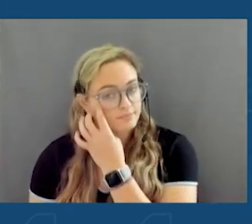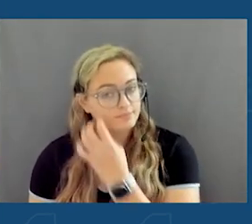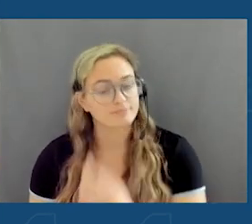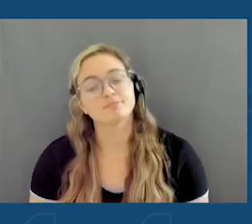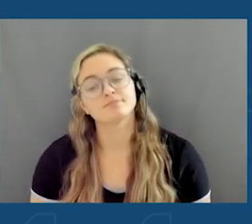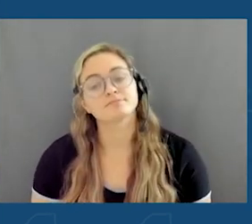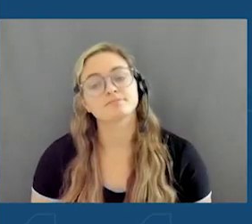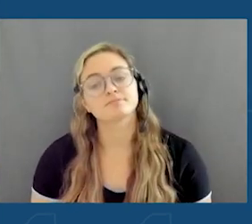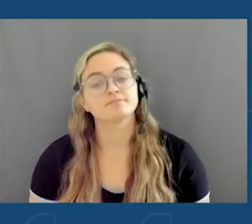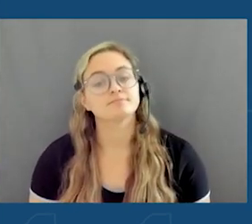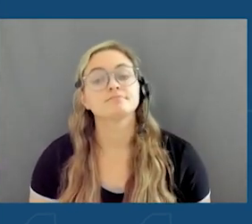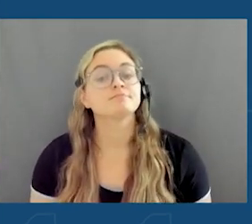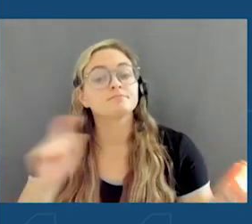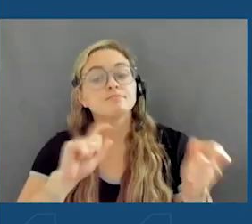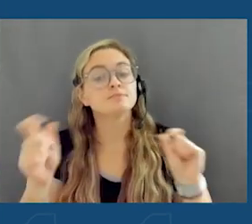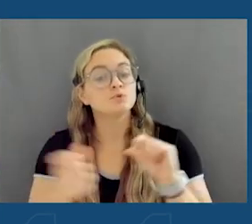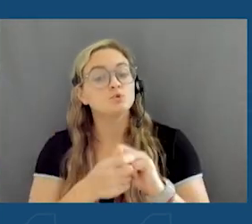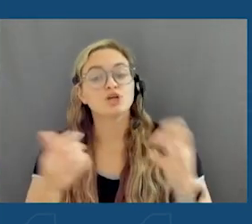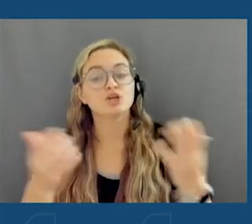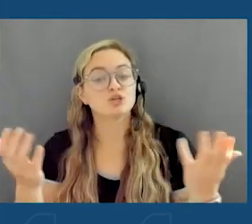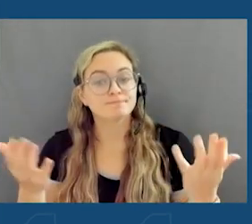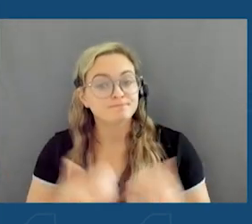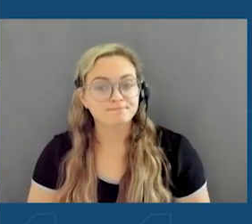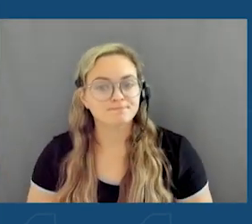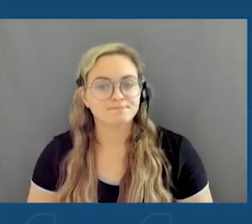So what we're changing here today